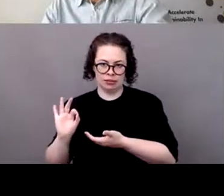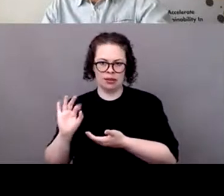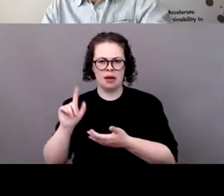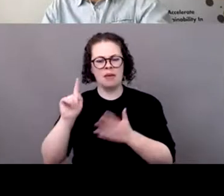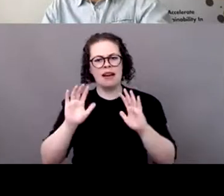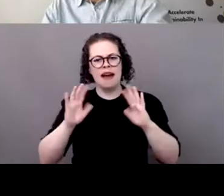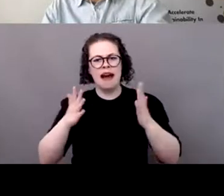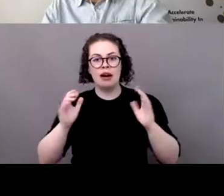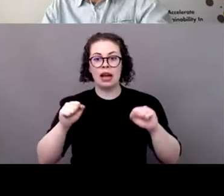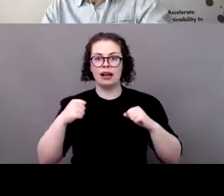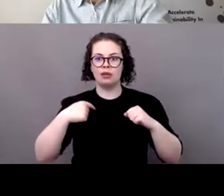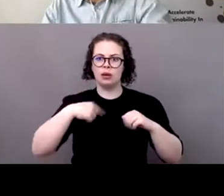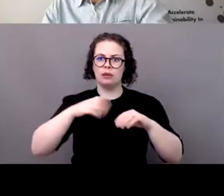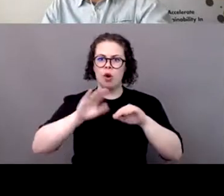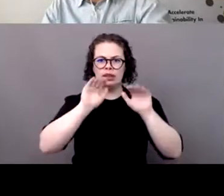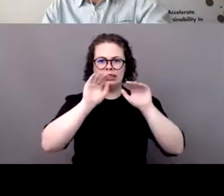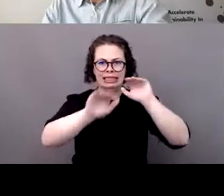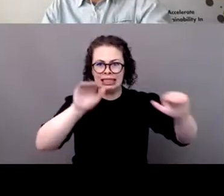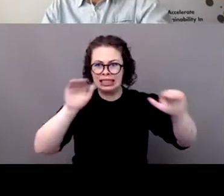public?